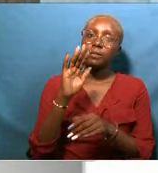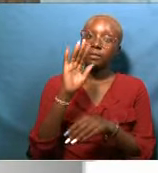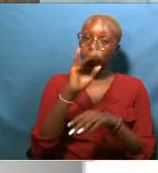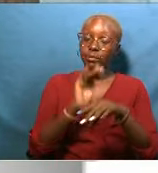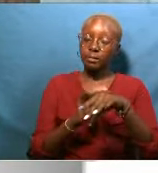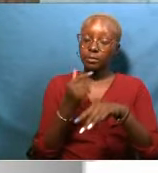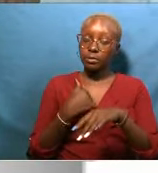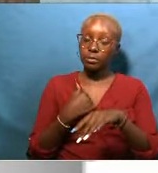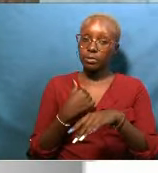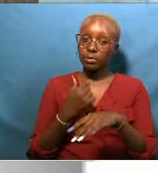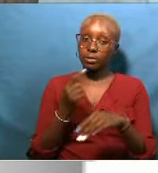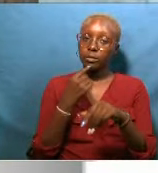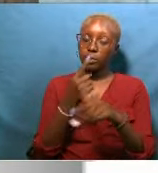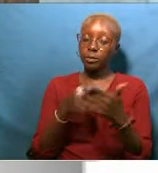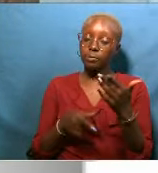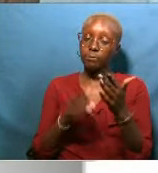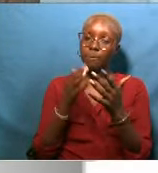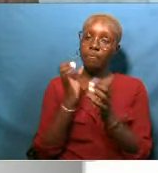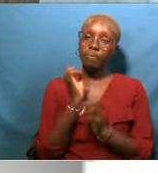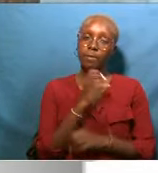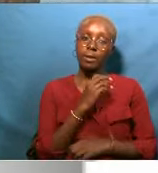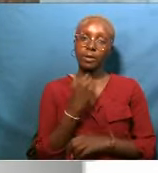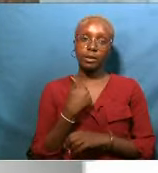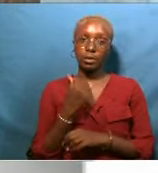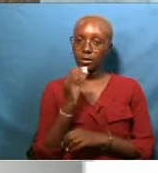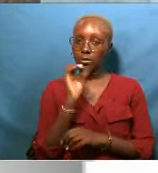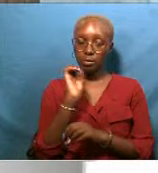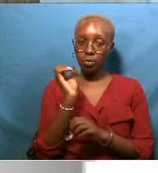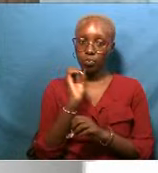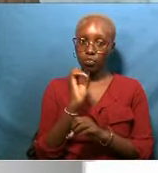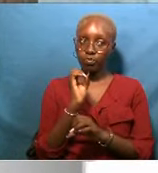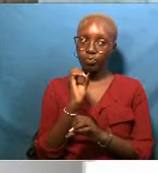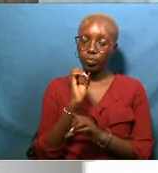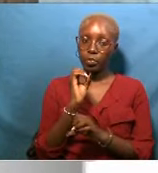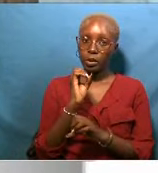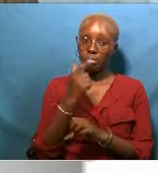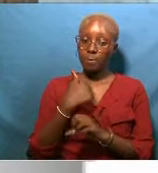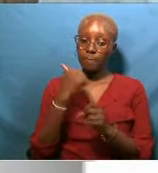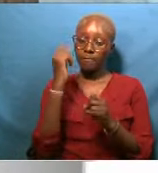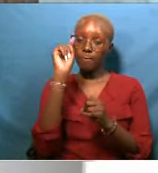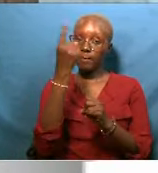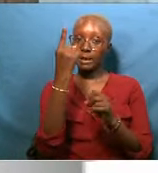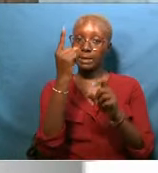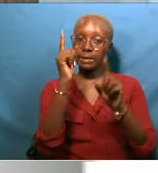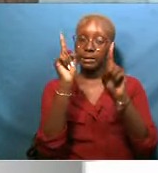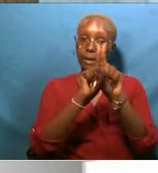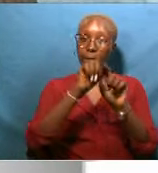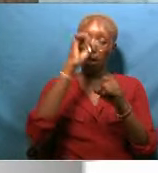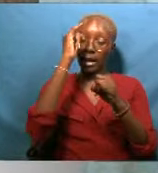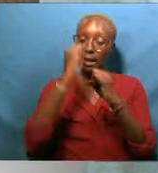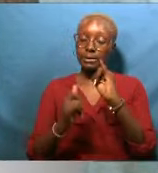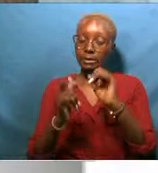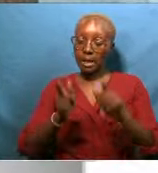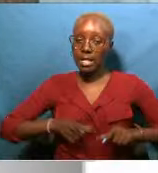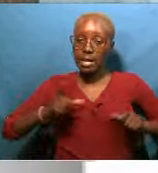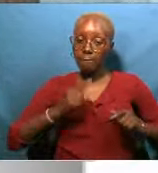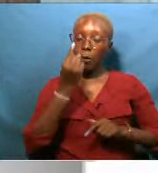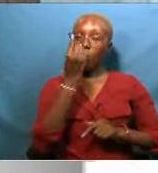afraid. I am the first and the last. I am the living one. I was